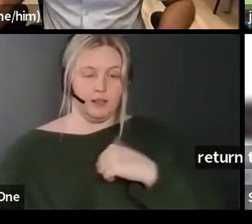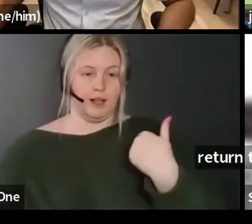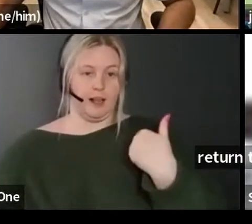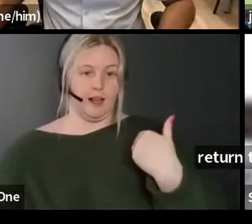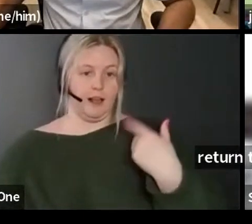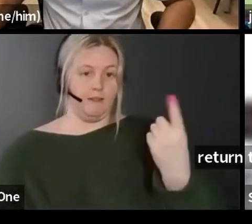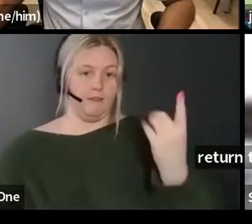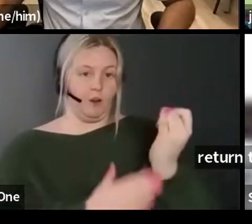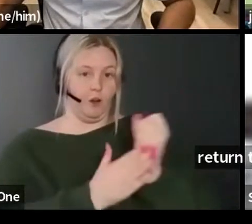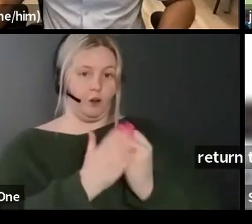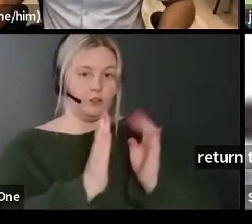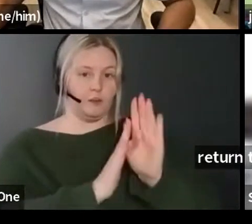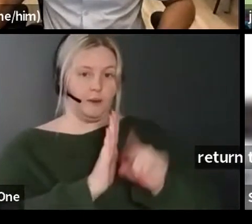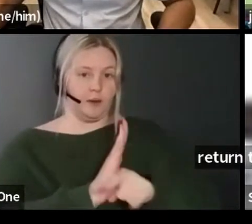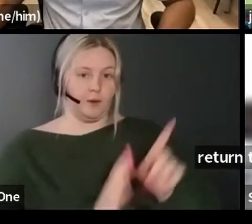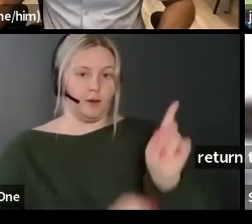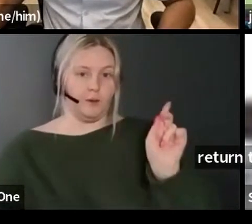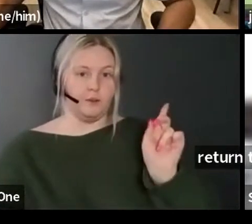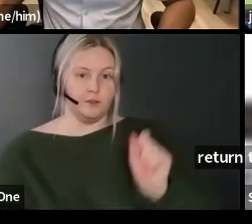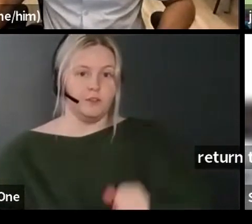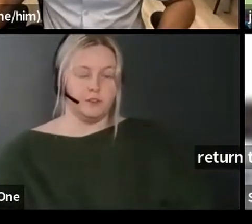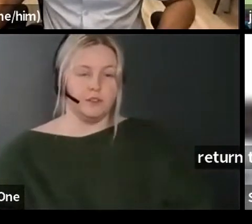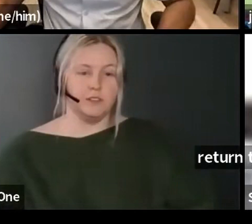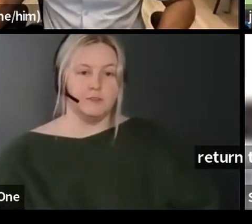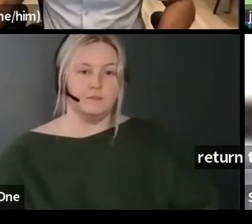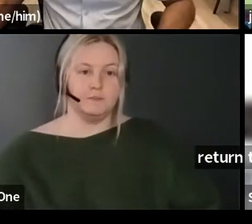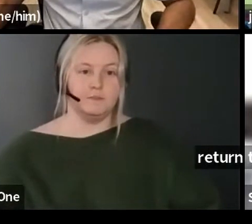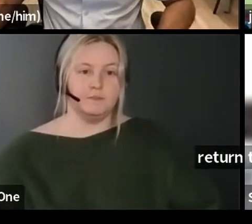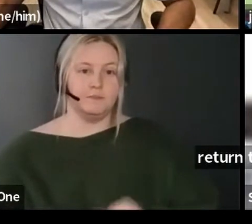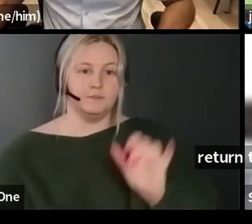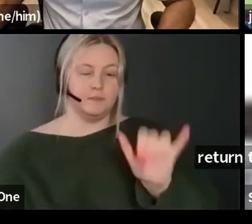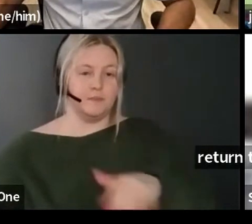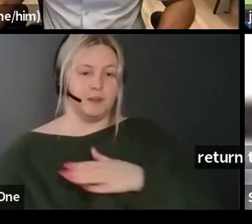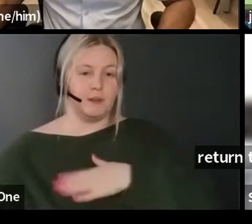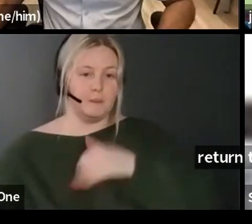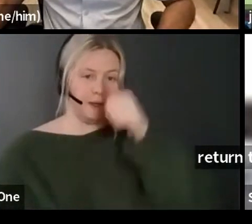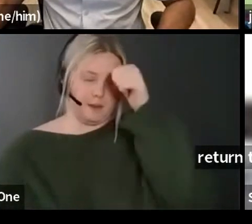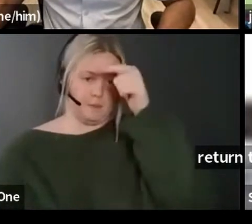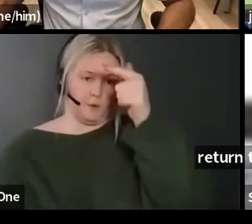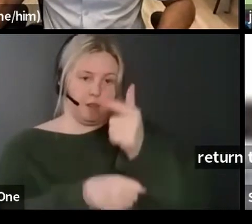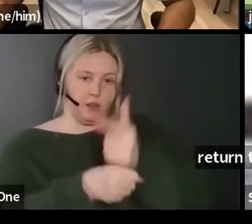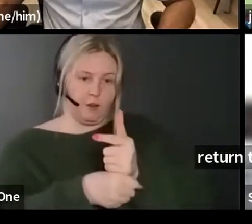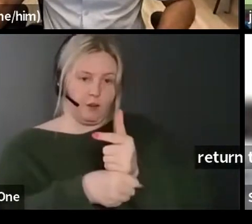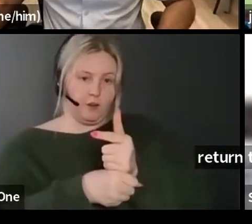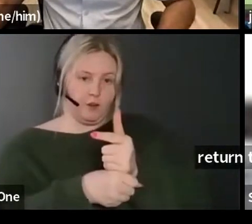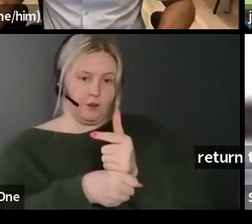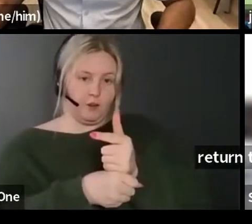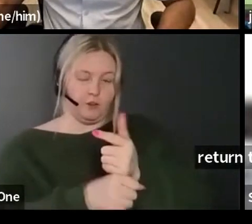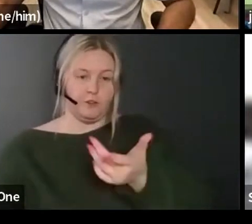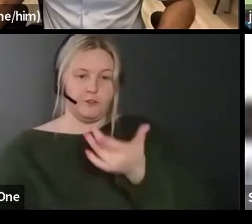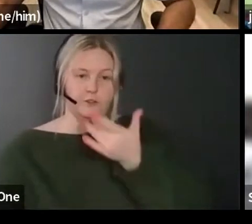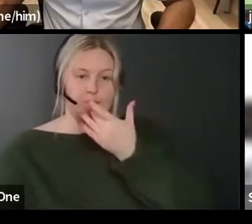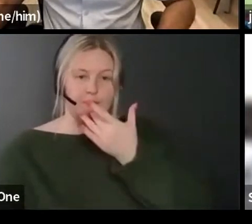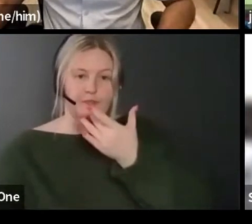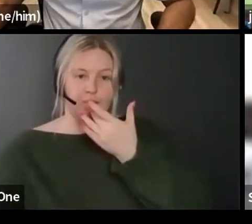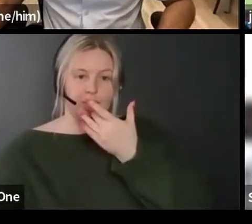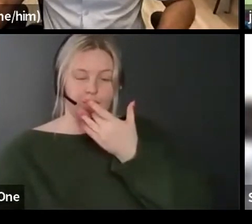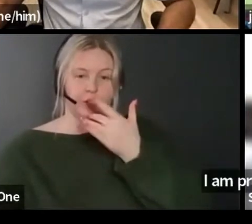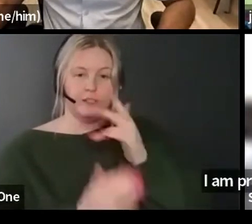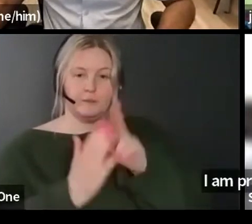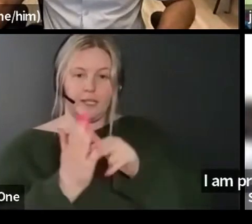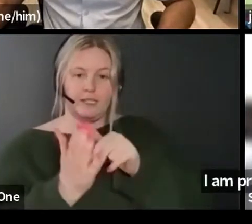some artwork behind me. It is my brother's favorite, Frida. He